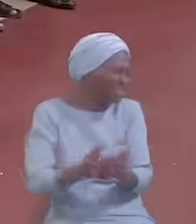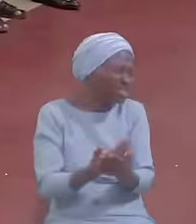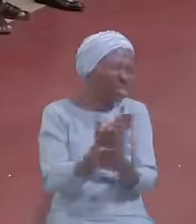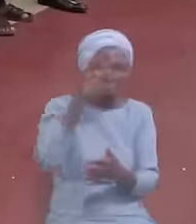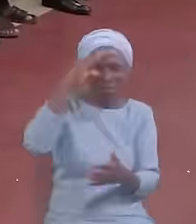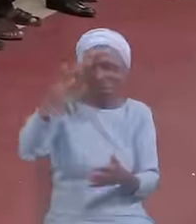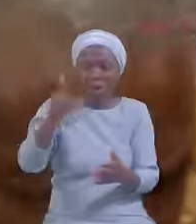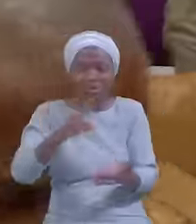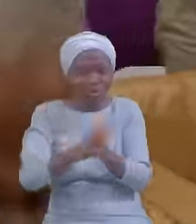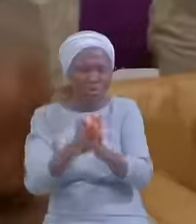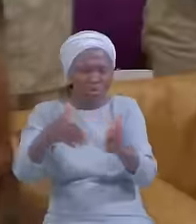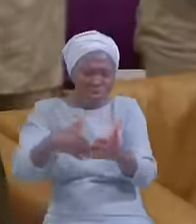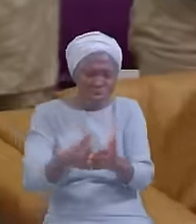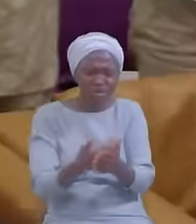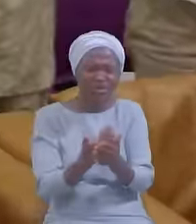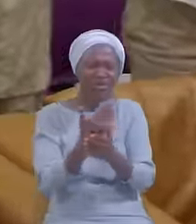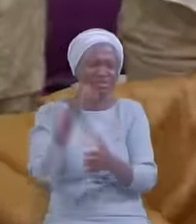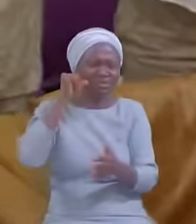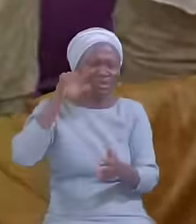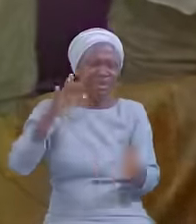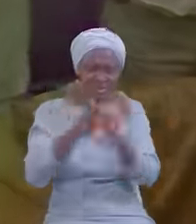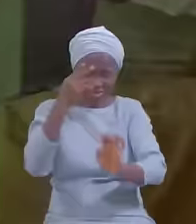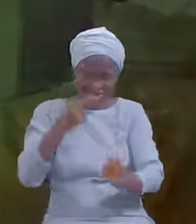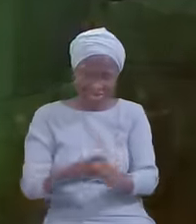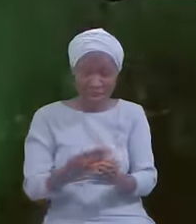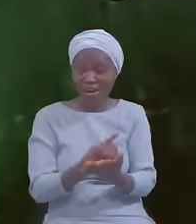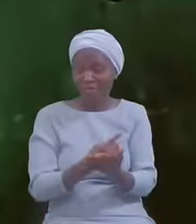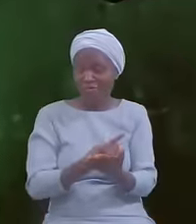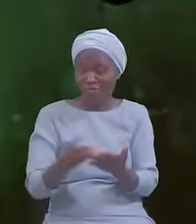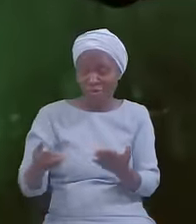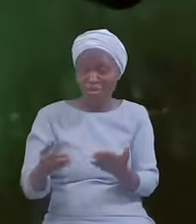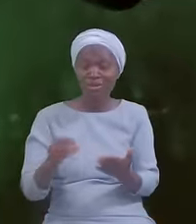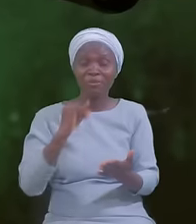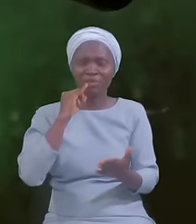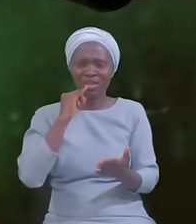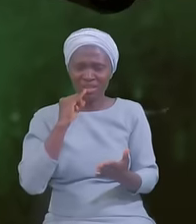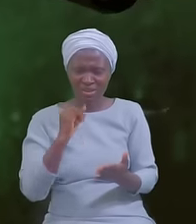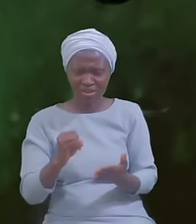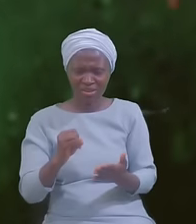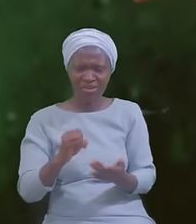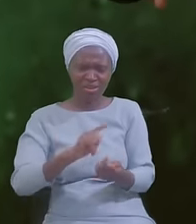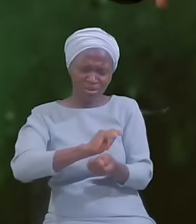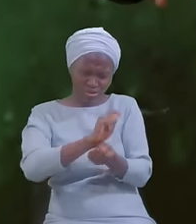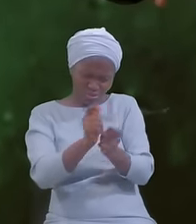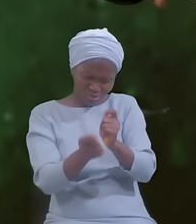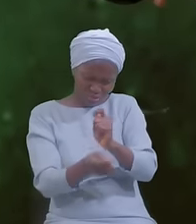girl. The failure is turned inside out.